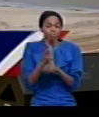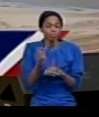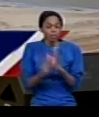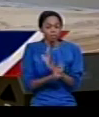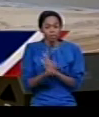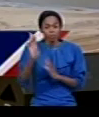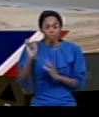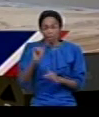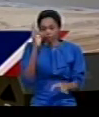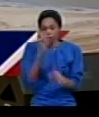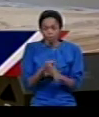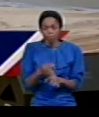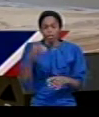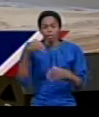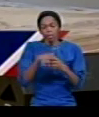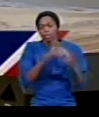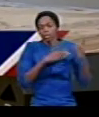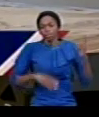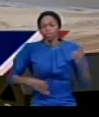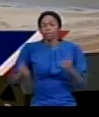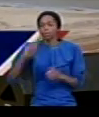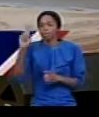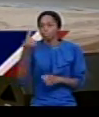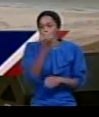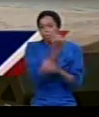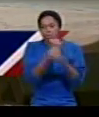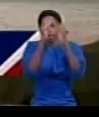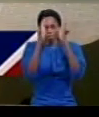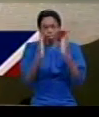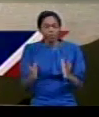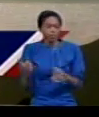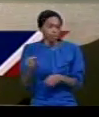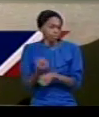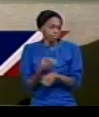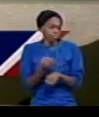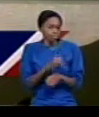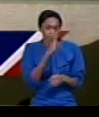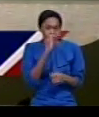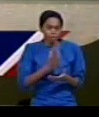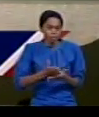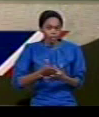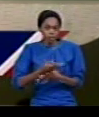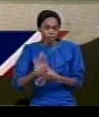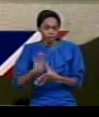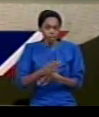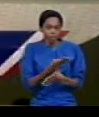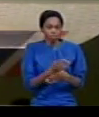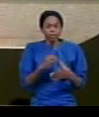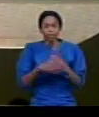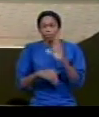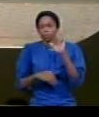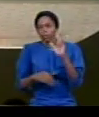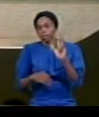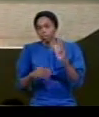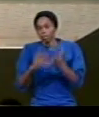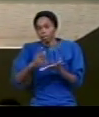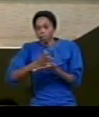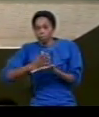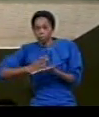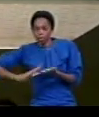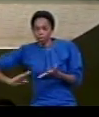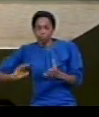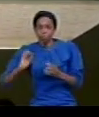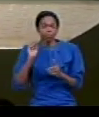Christ, the only Savior. The message tonight is divided into three parts. Number one,